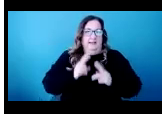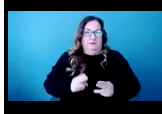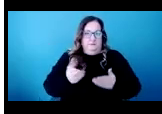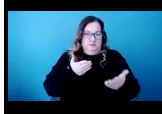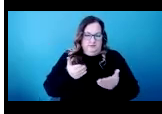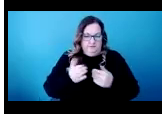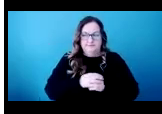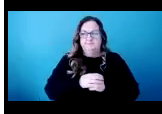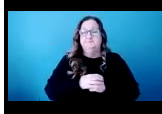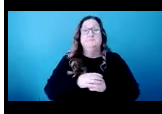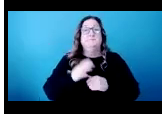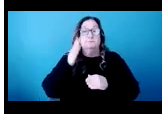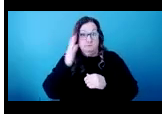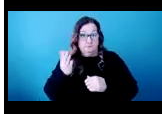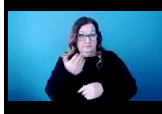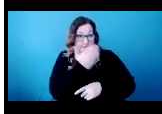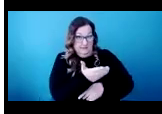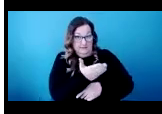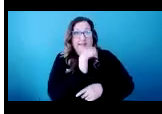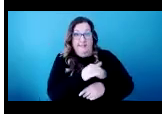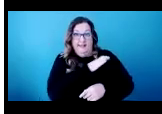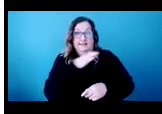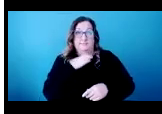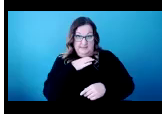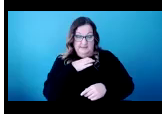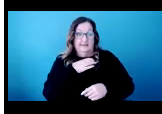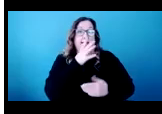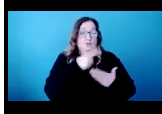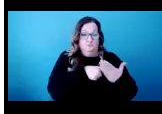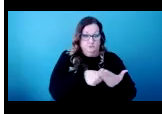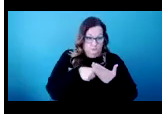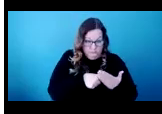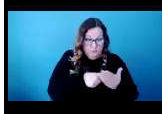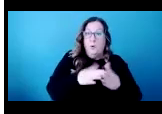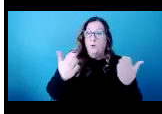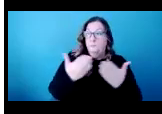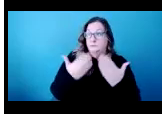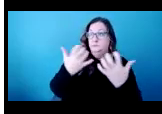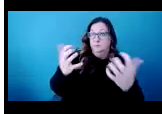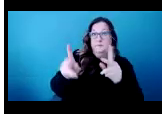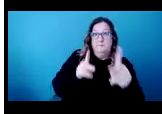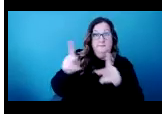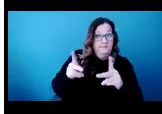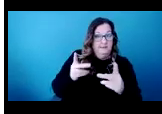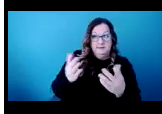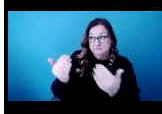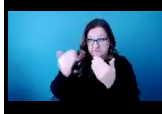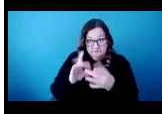where they talk about it. They'll hear the public opinions about it. They'll hear expert opinions about